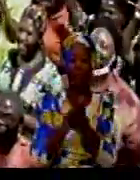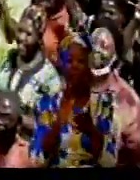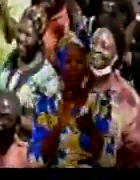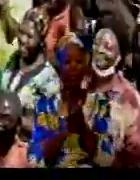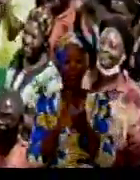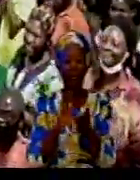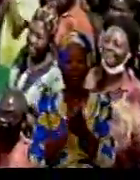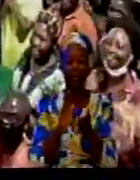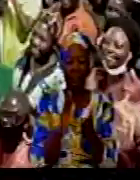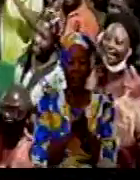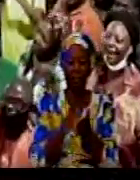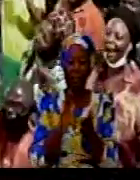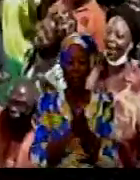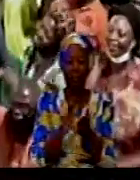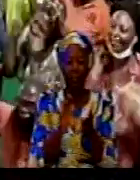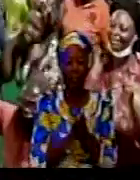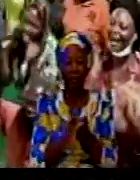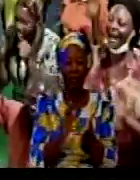God is good.